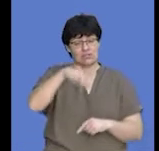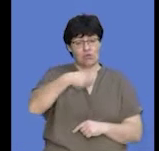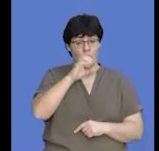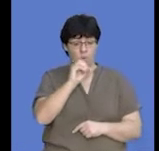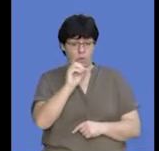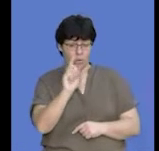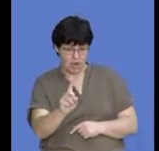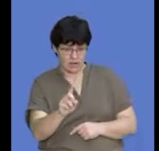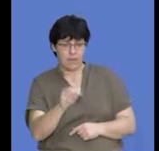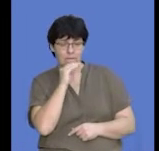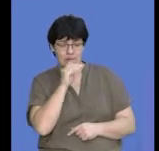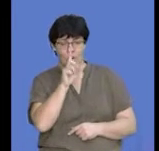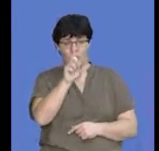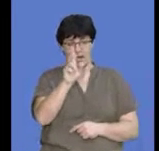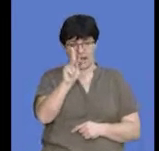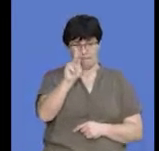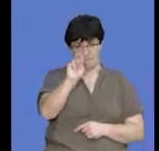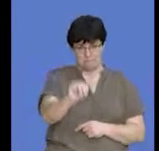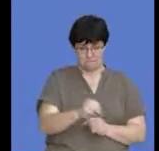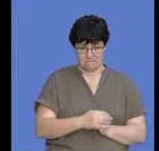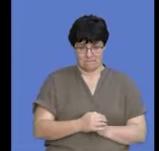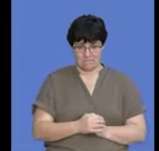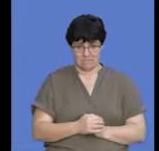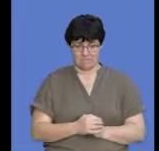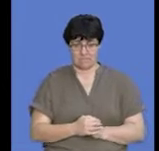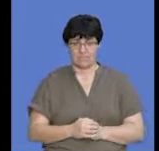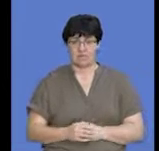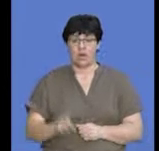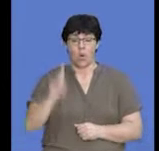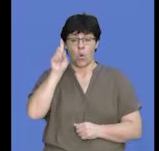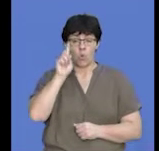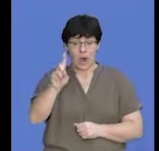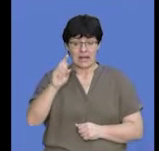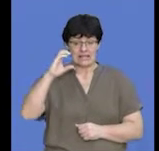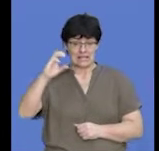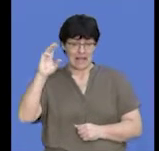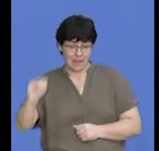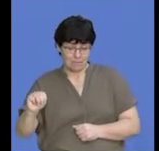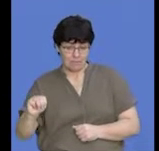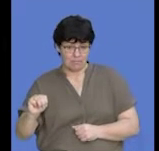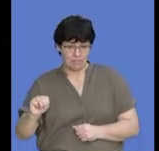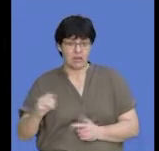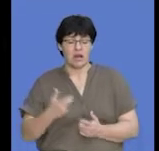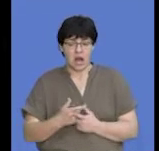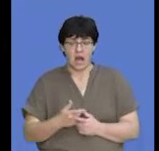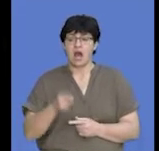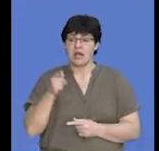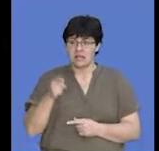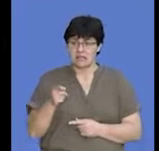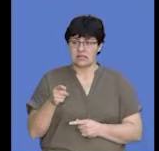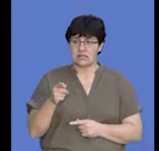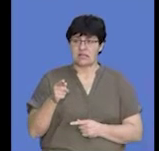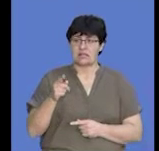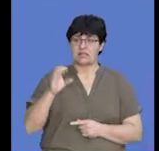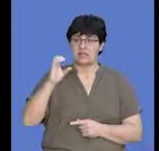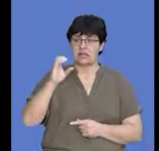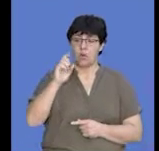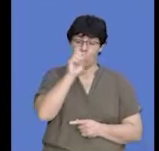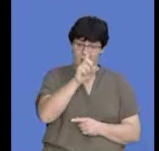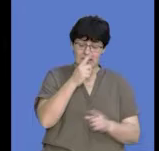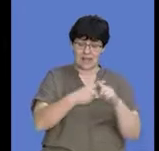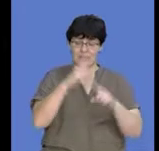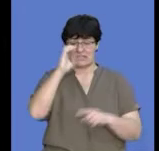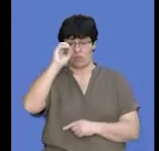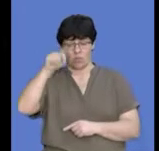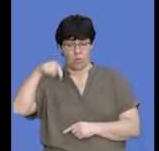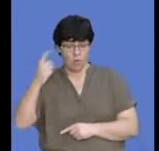is 1 kilometer, and 1 centimeter times 0,1 is 0,1 kilometers. Always